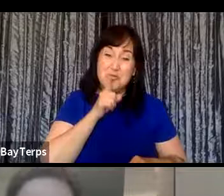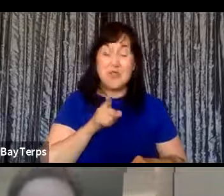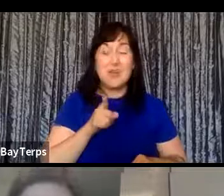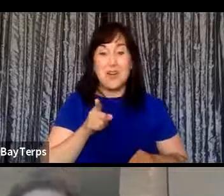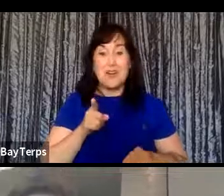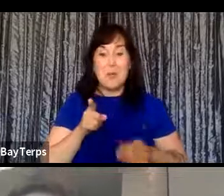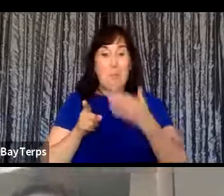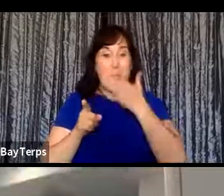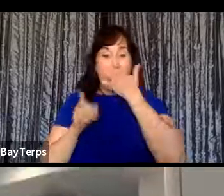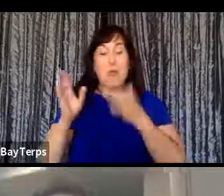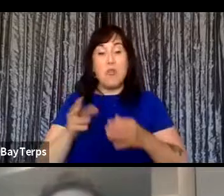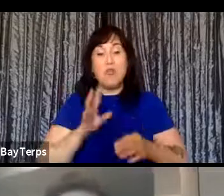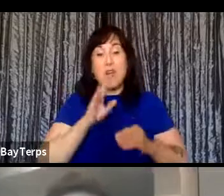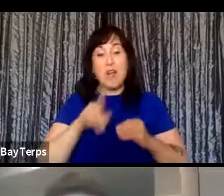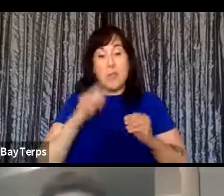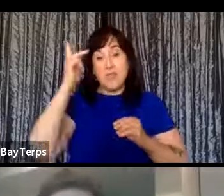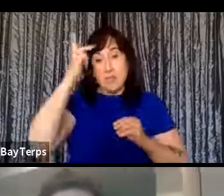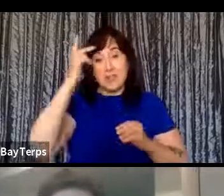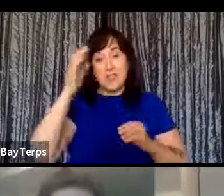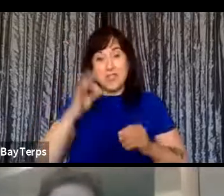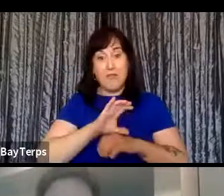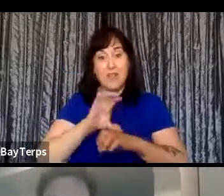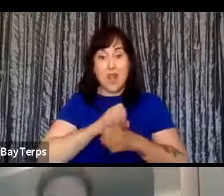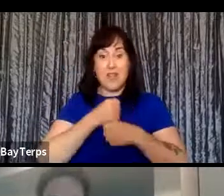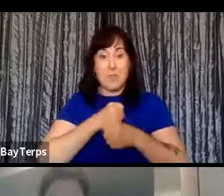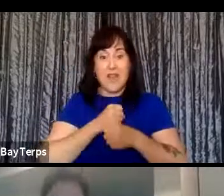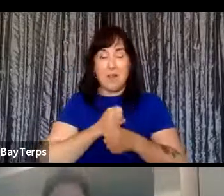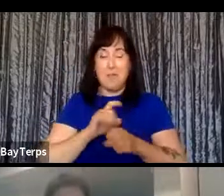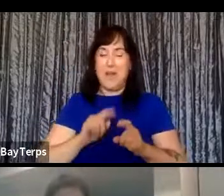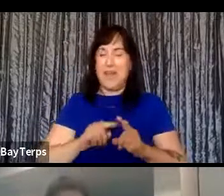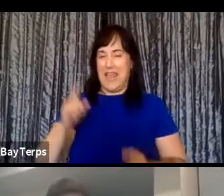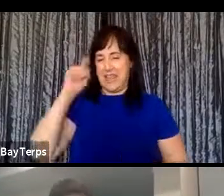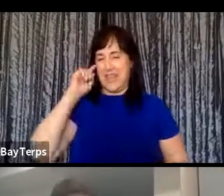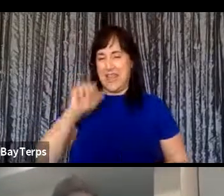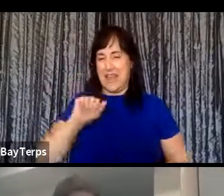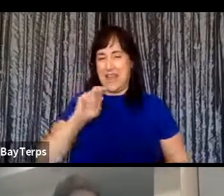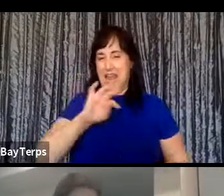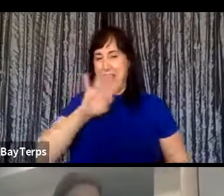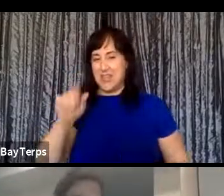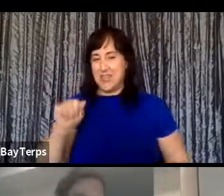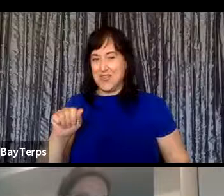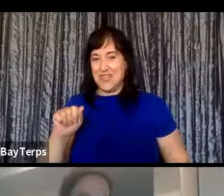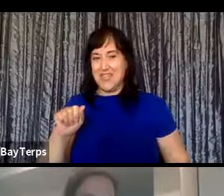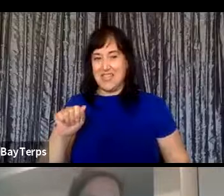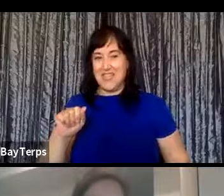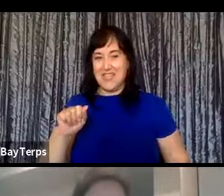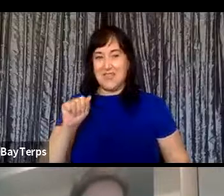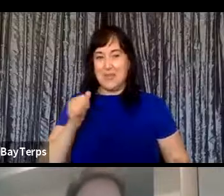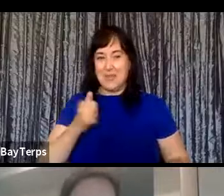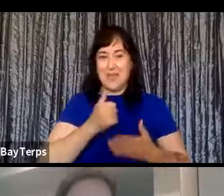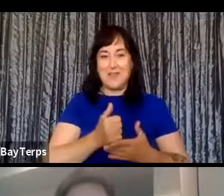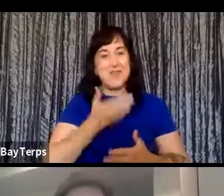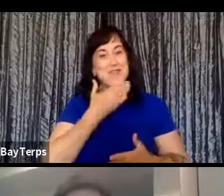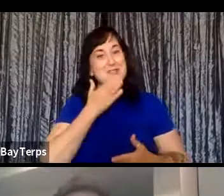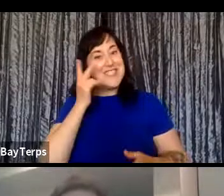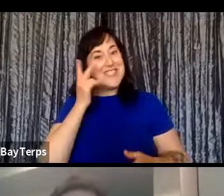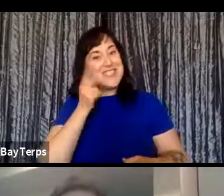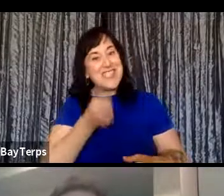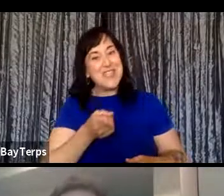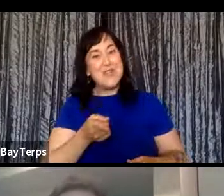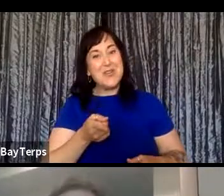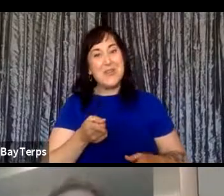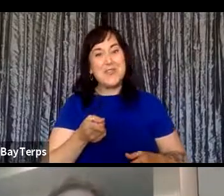get onto the politics of chocolate making in a bit, but I've got a feeling Andrea is going to be perfect for today. Good to see you, Andrea.